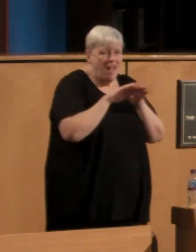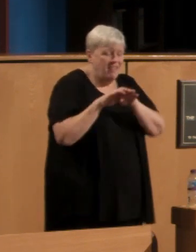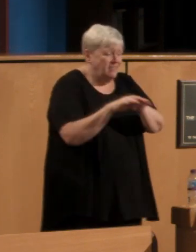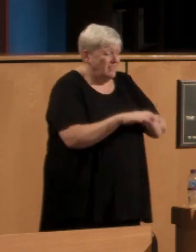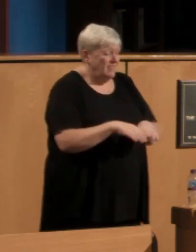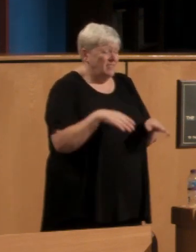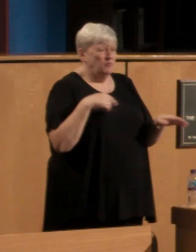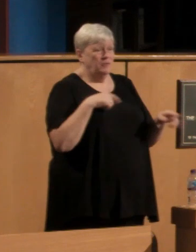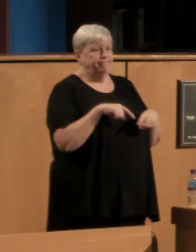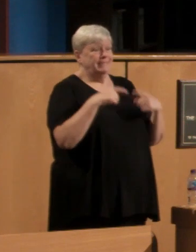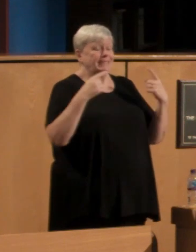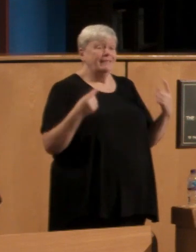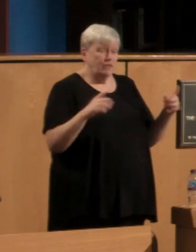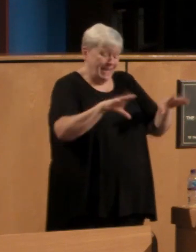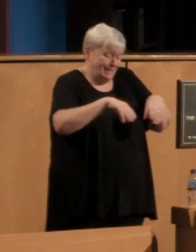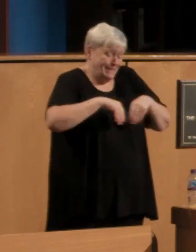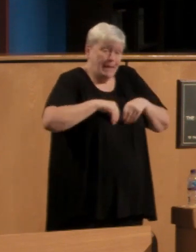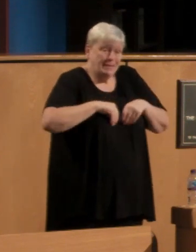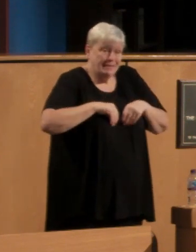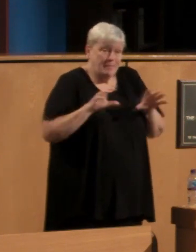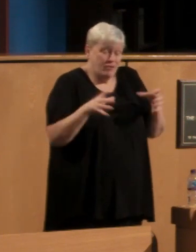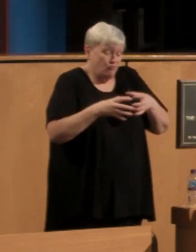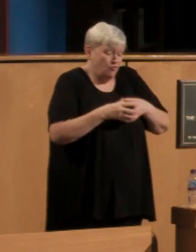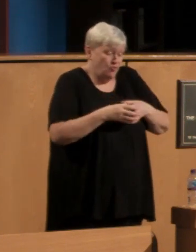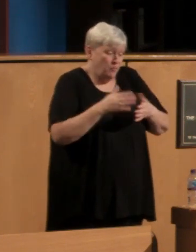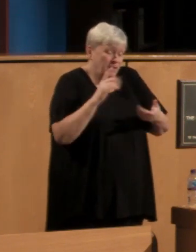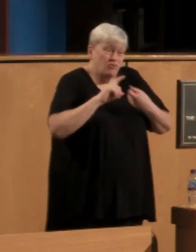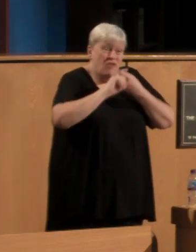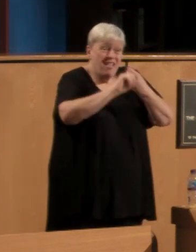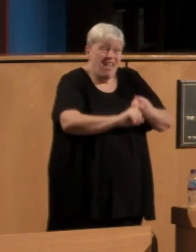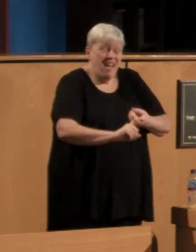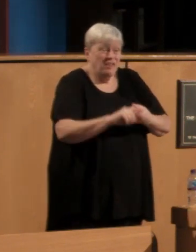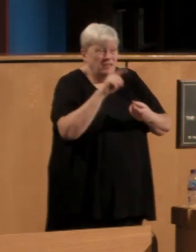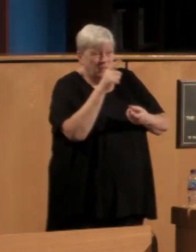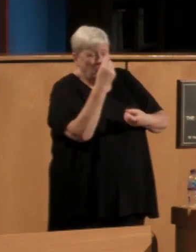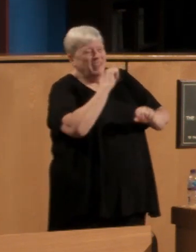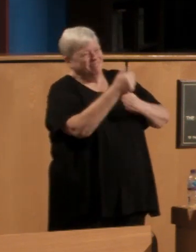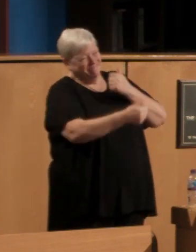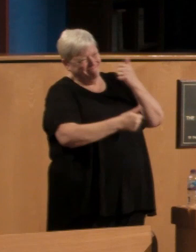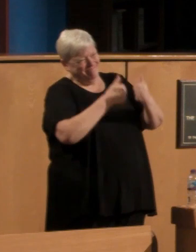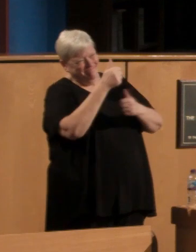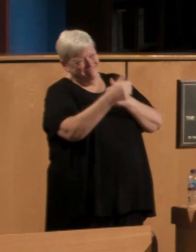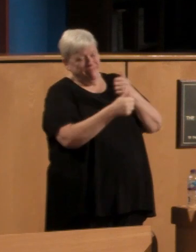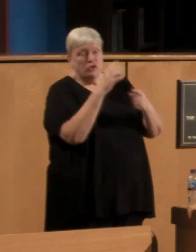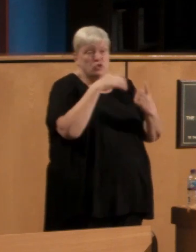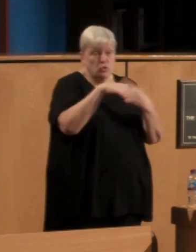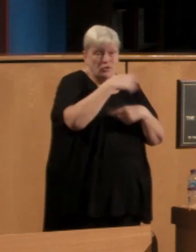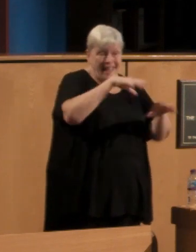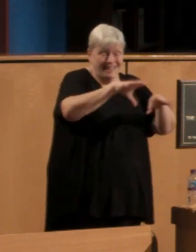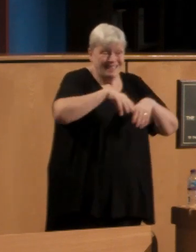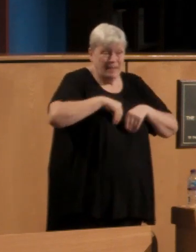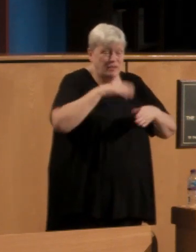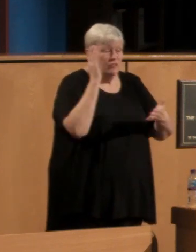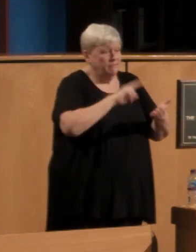said that acceptance by the dominant group is relying upon being good. Our social acceptance only